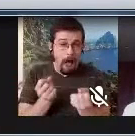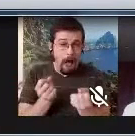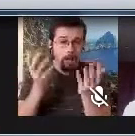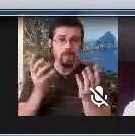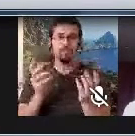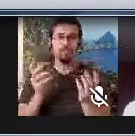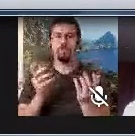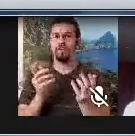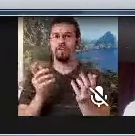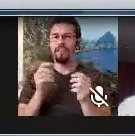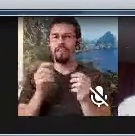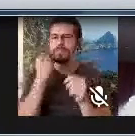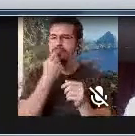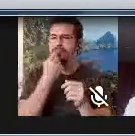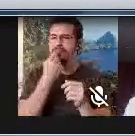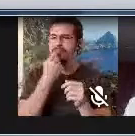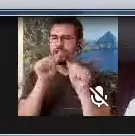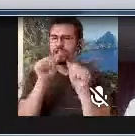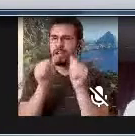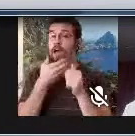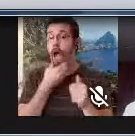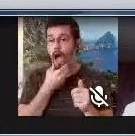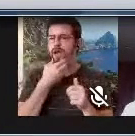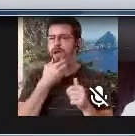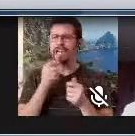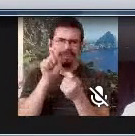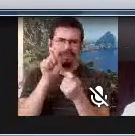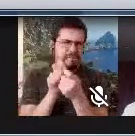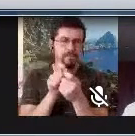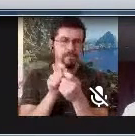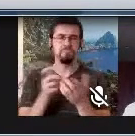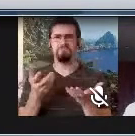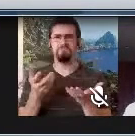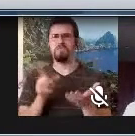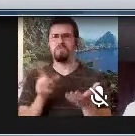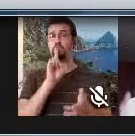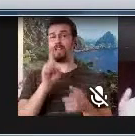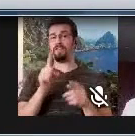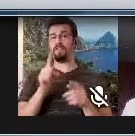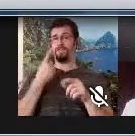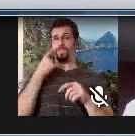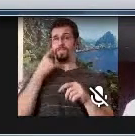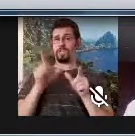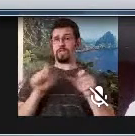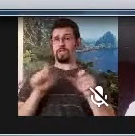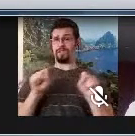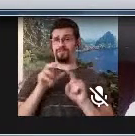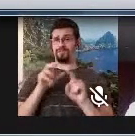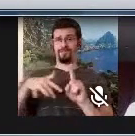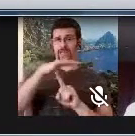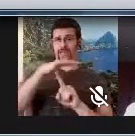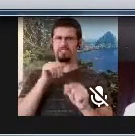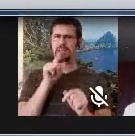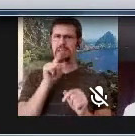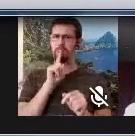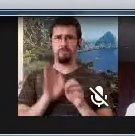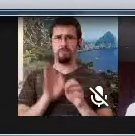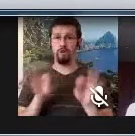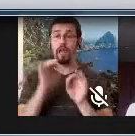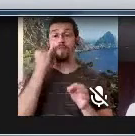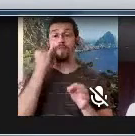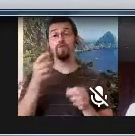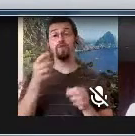are details that are not relevant in a linguistic context. Like if you speak American Sign Language and you perform these actions,